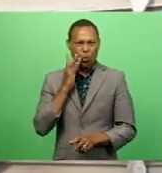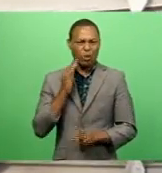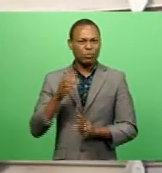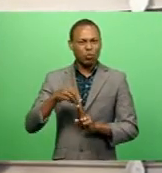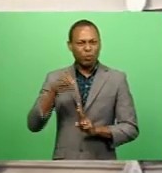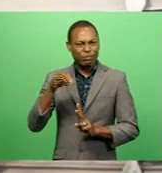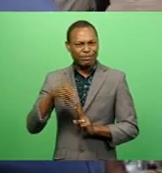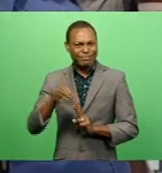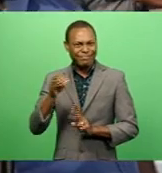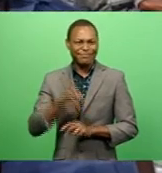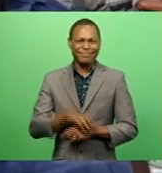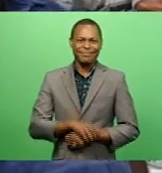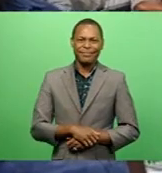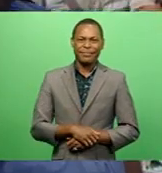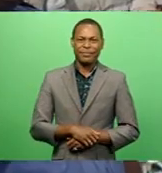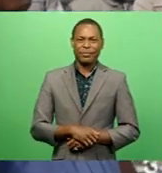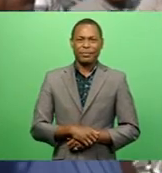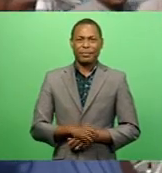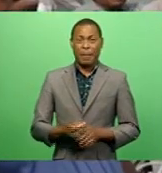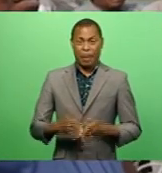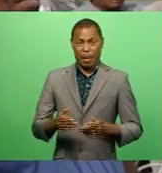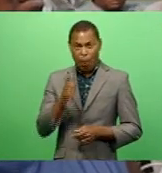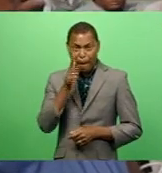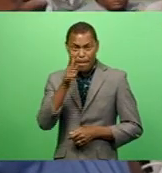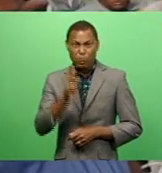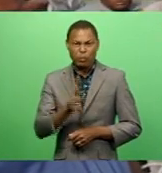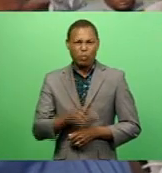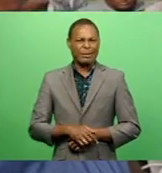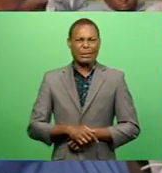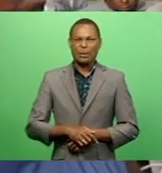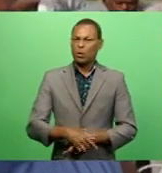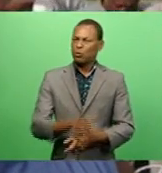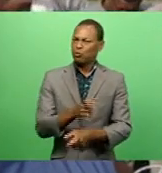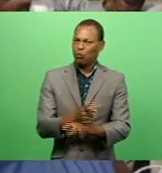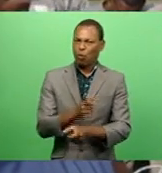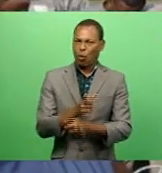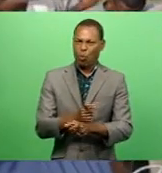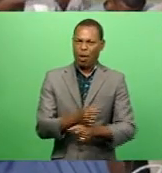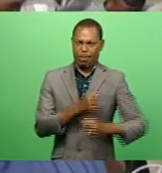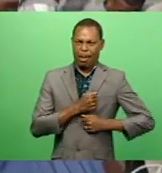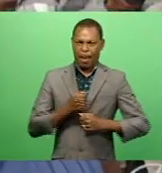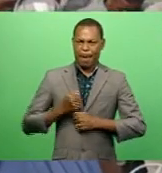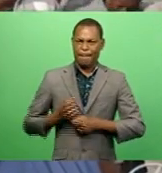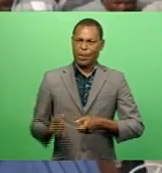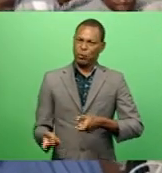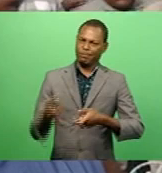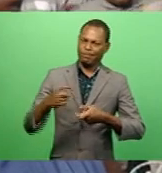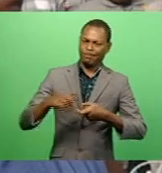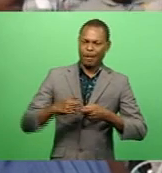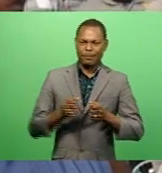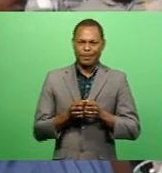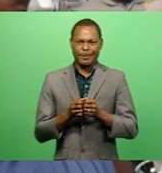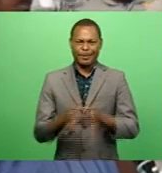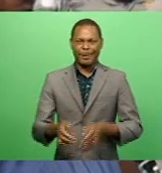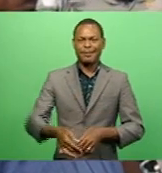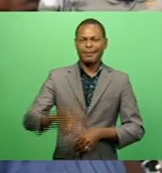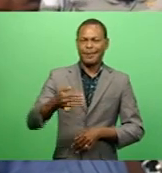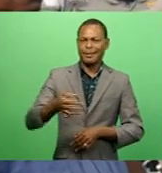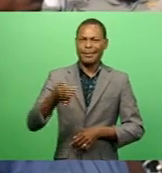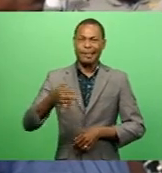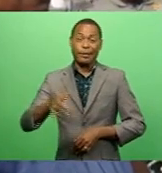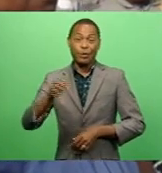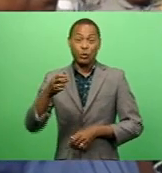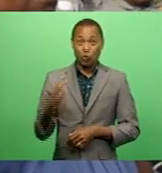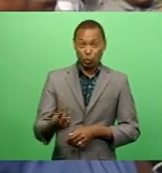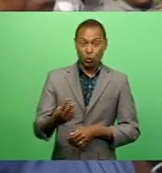of appointment. Rear Admiral Poto has a distinguished career in the military, having joined in 1982 and served in the Fiji Navy.